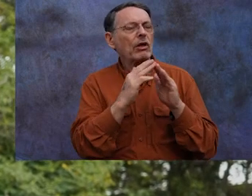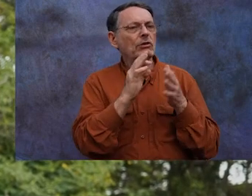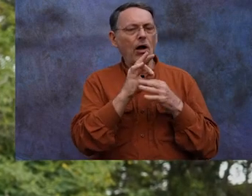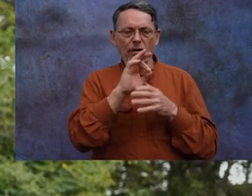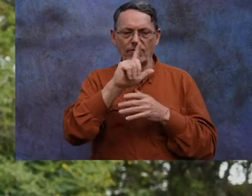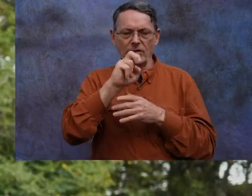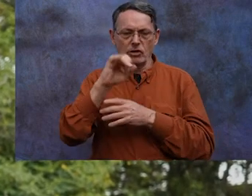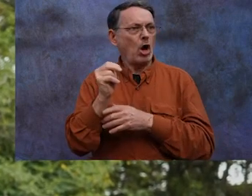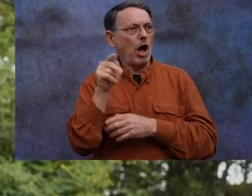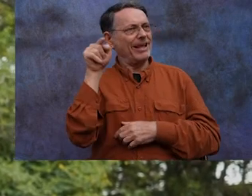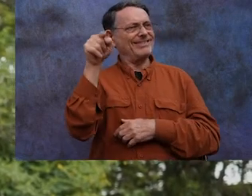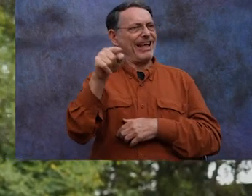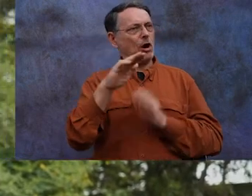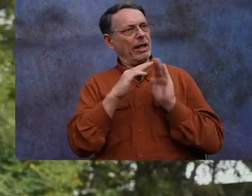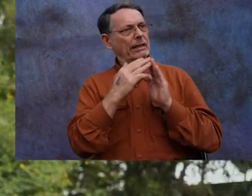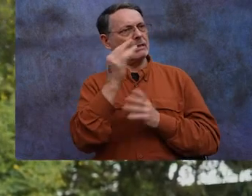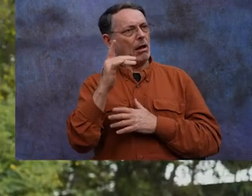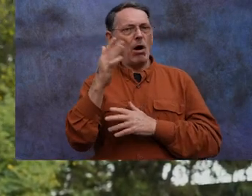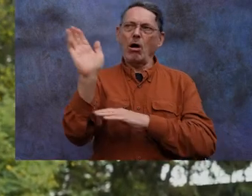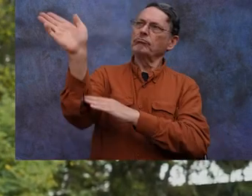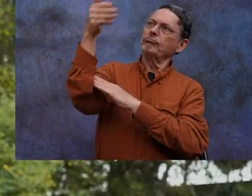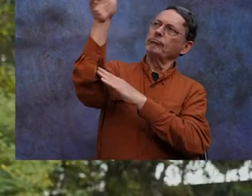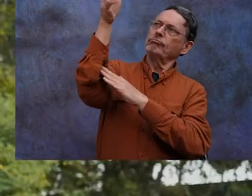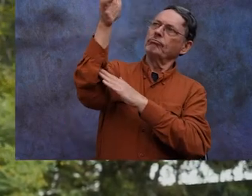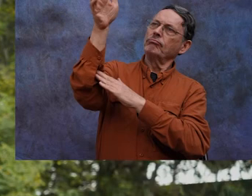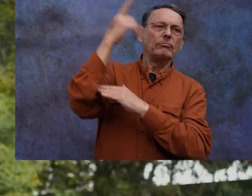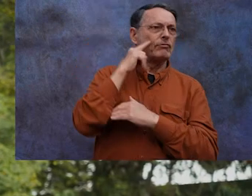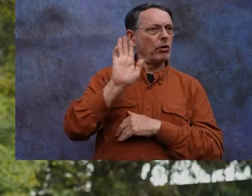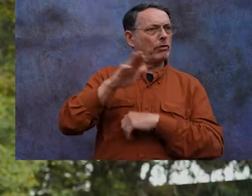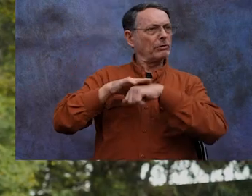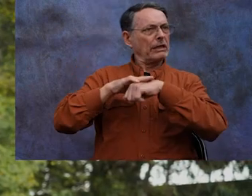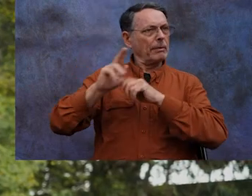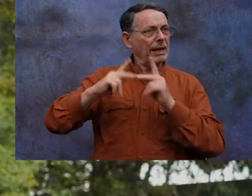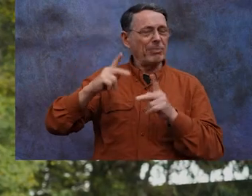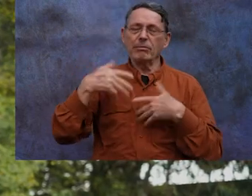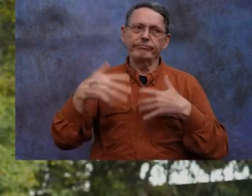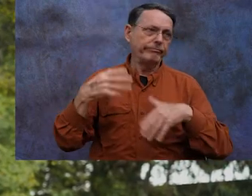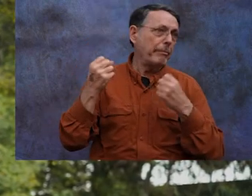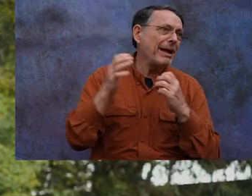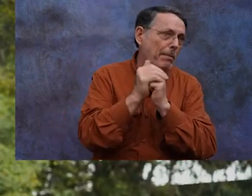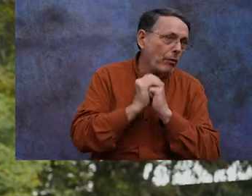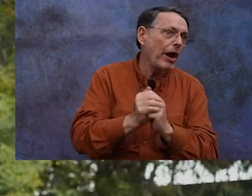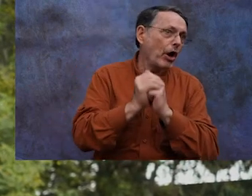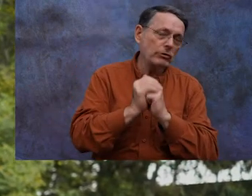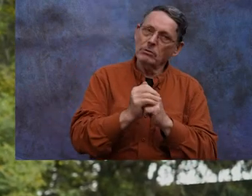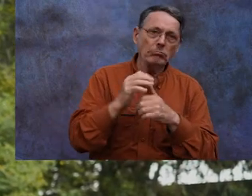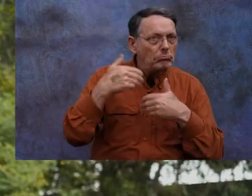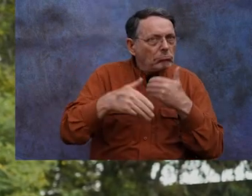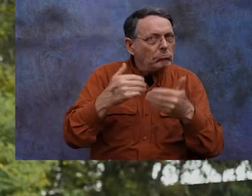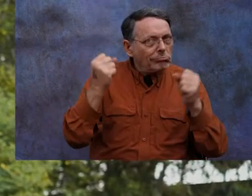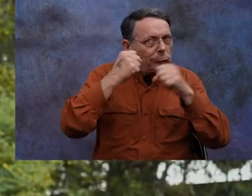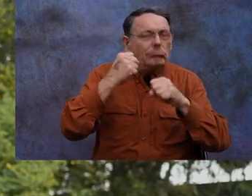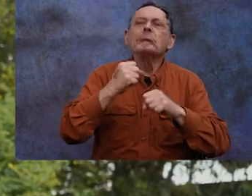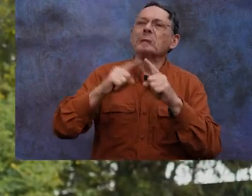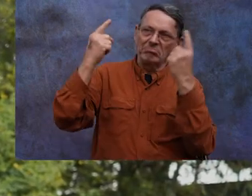City Hall. It took many decades and many dedicated people and many, many prayers to make that happen.